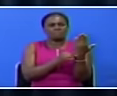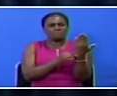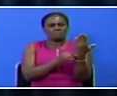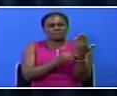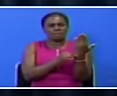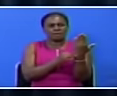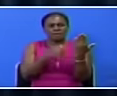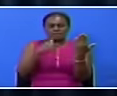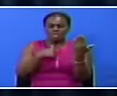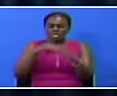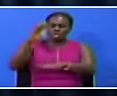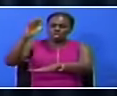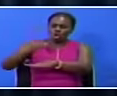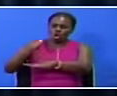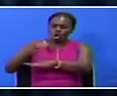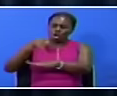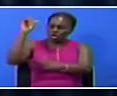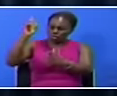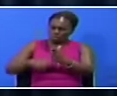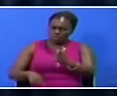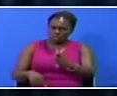I will call them from now on